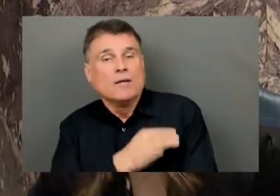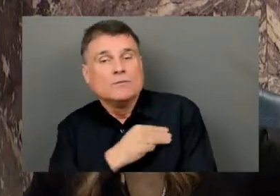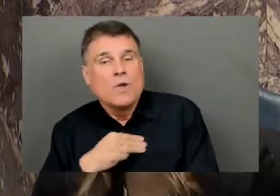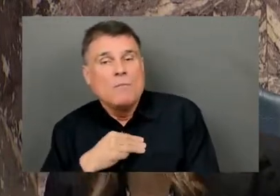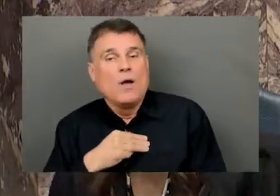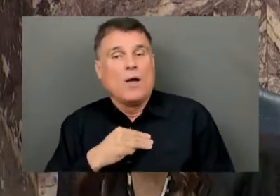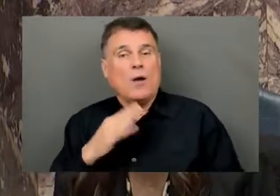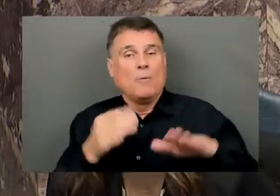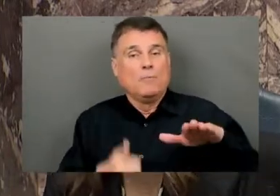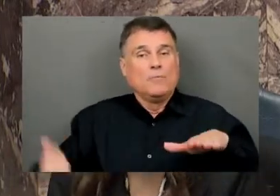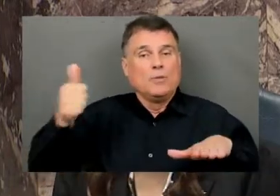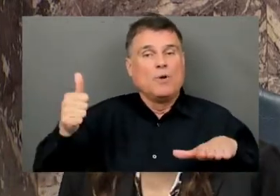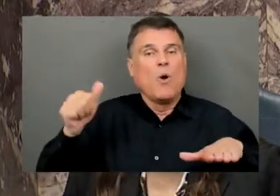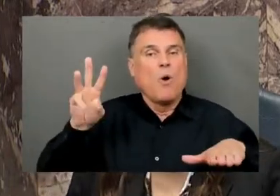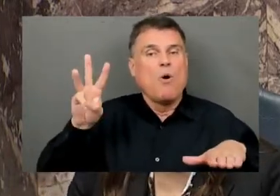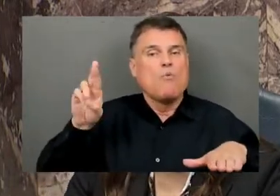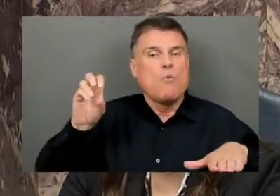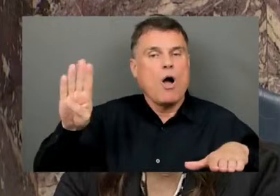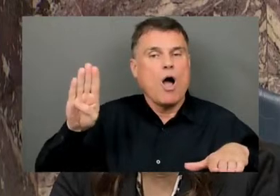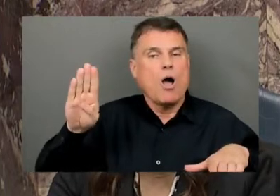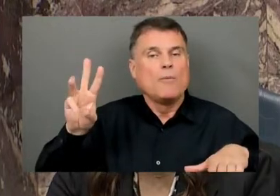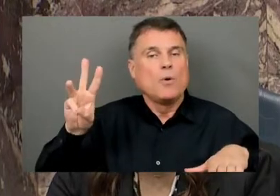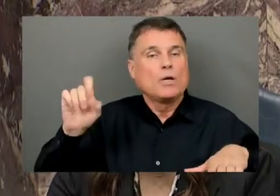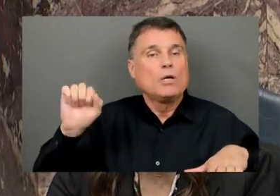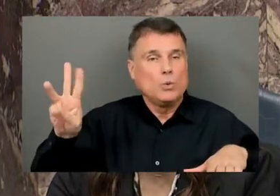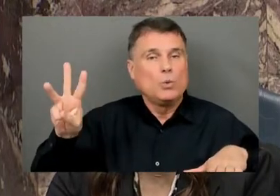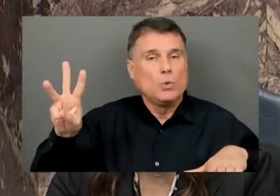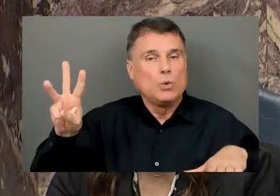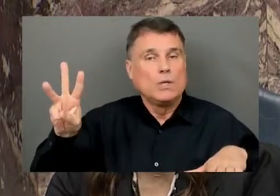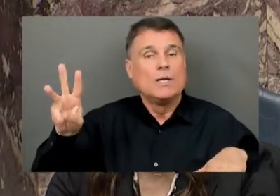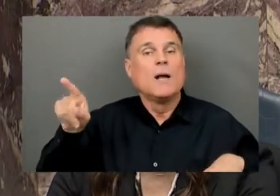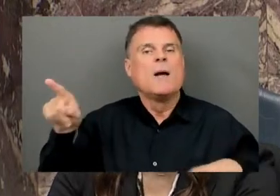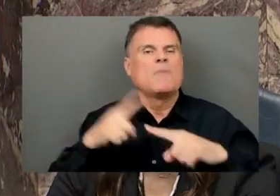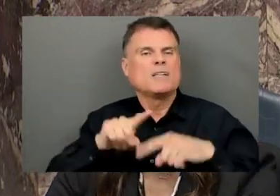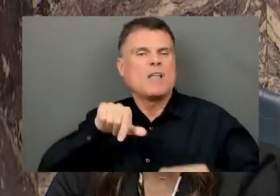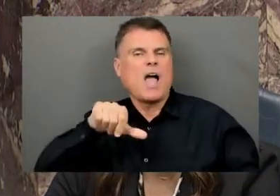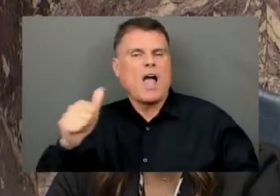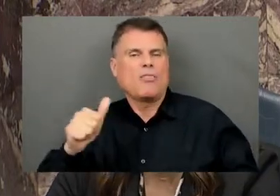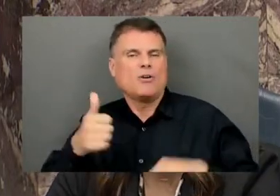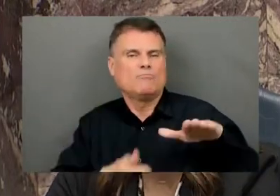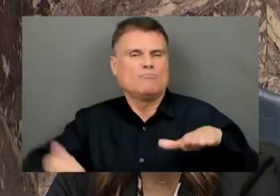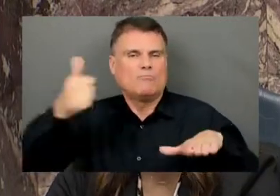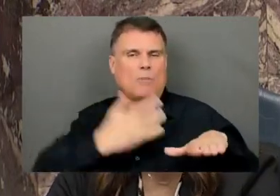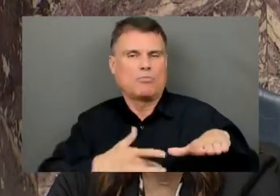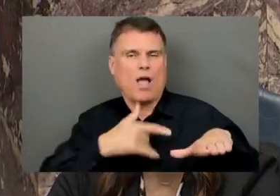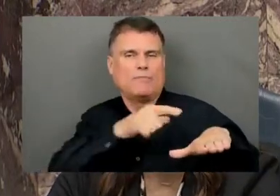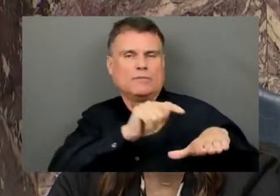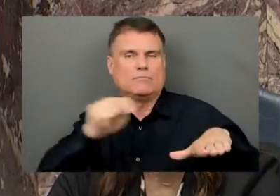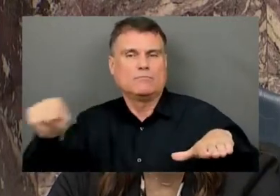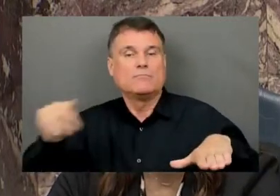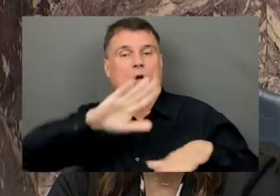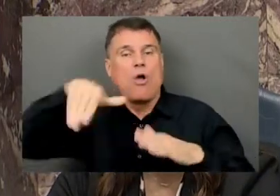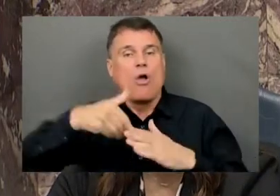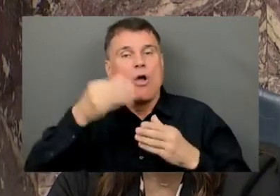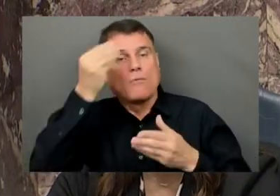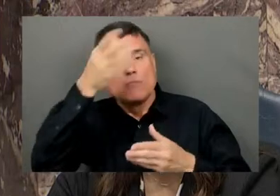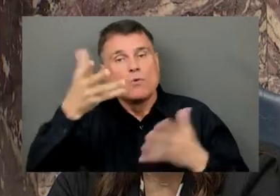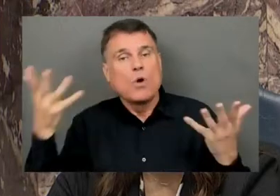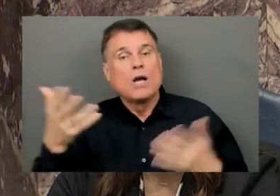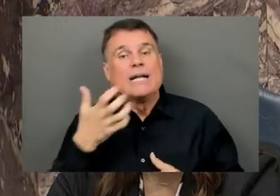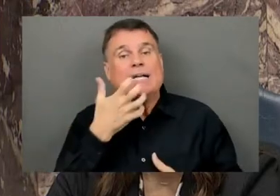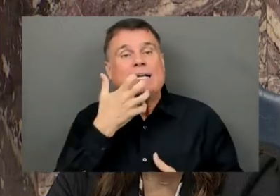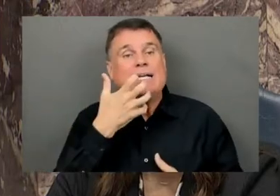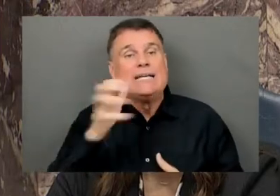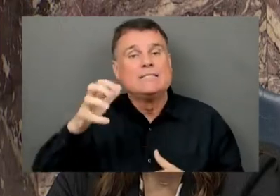and his government doubled down. Yesterday, the NDP hiked the carbon tax in British Columbia by